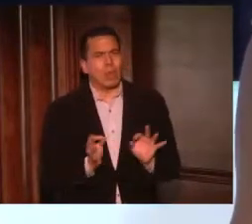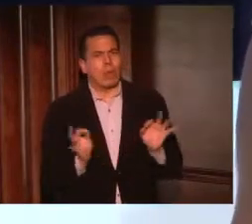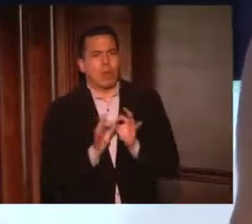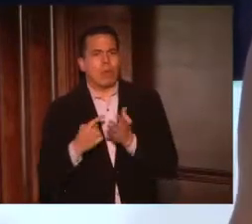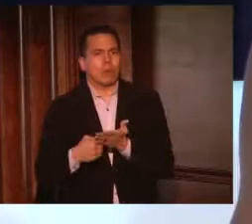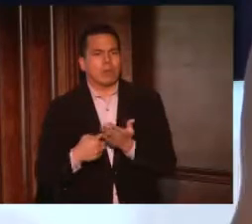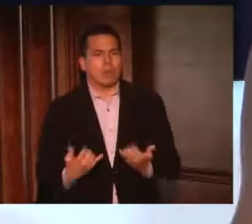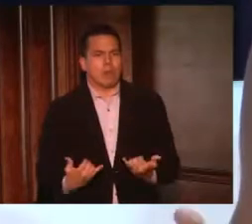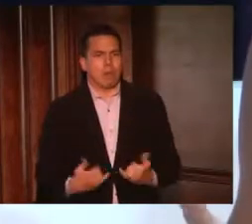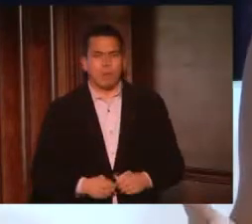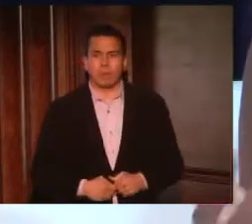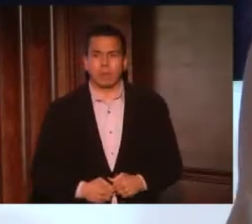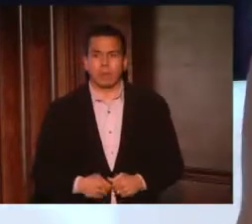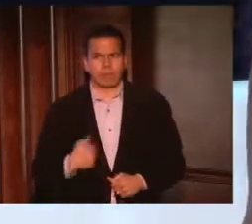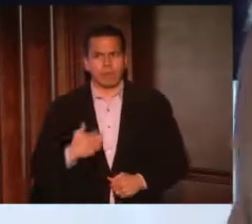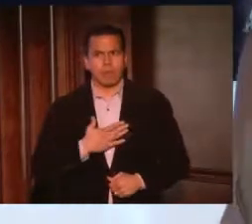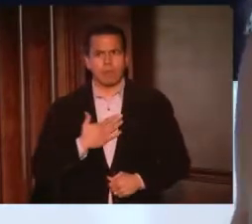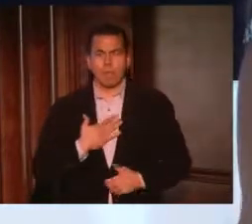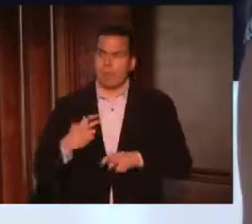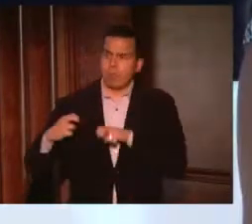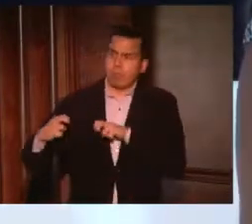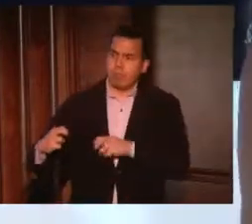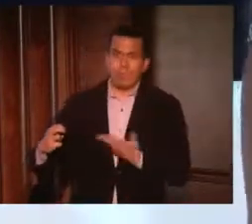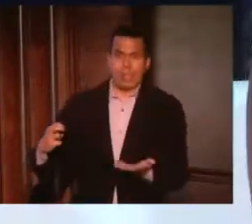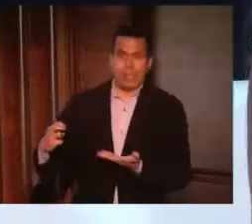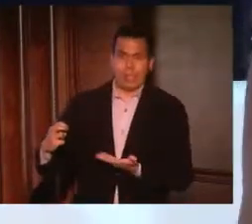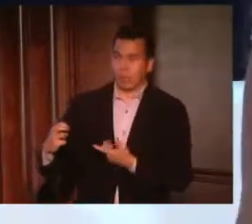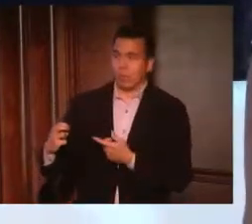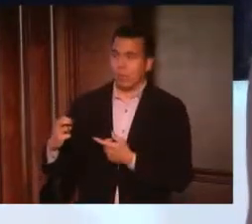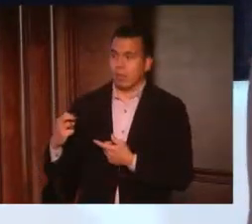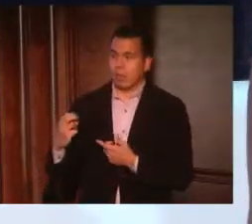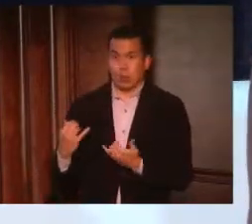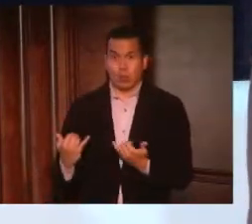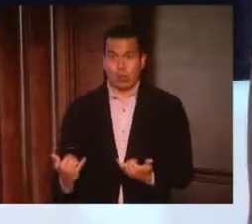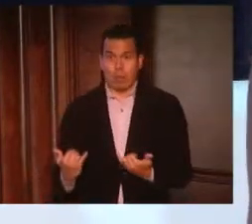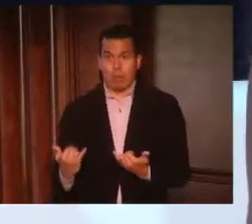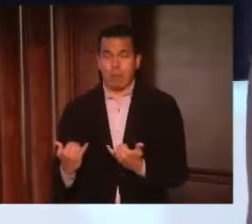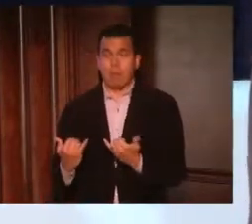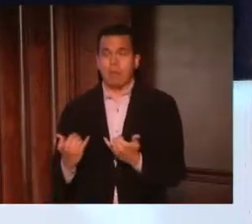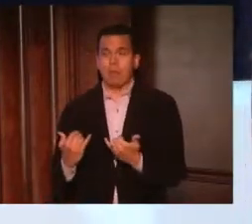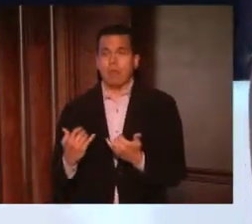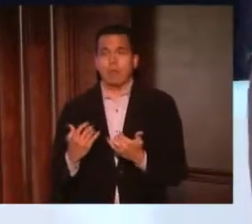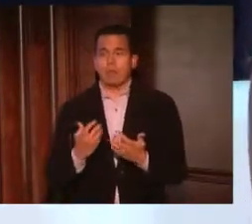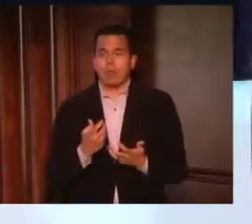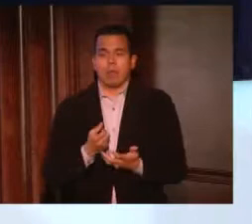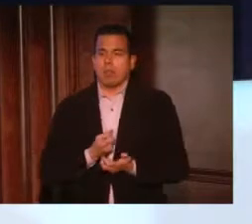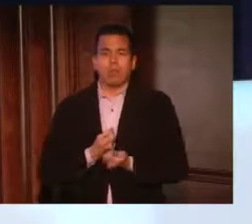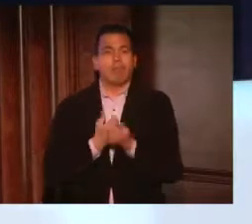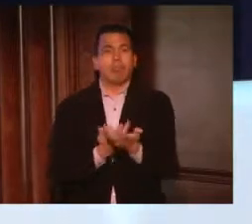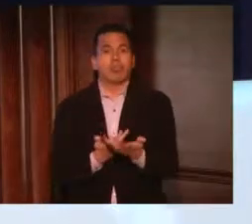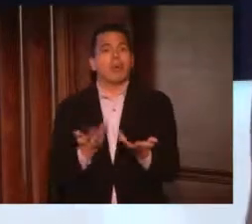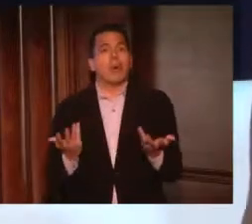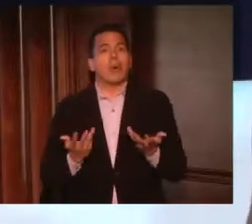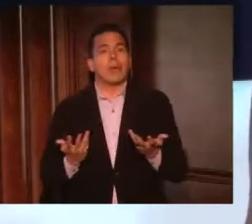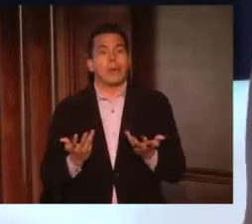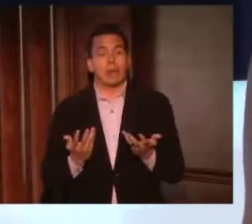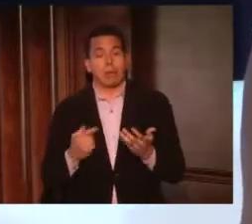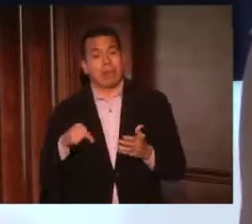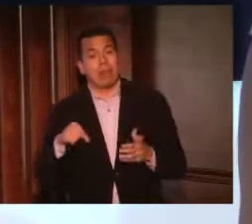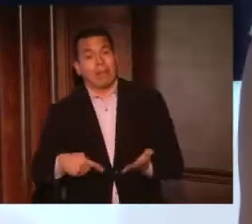here because the message we want to get across today is that this is urgent, this is